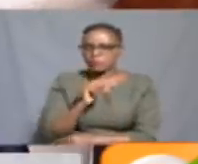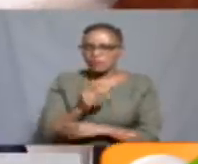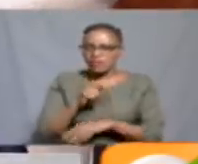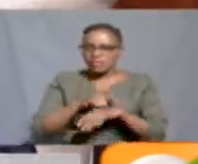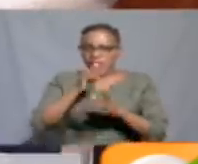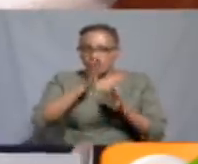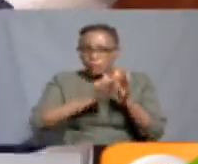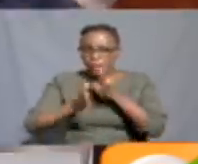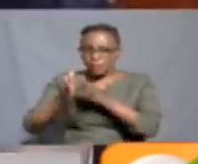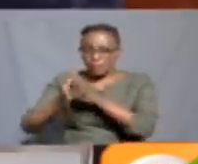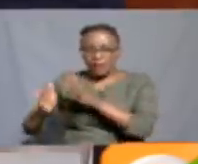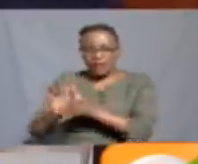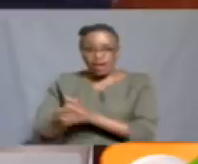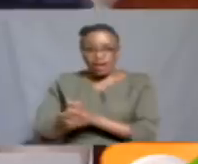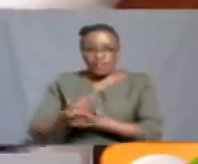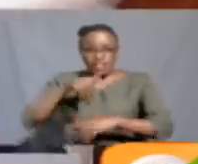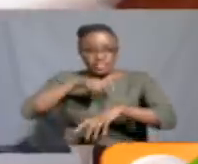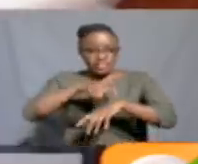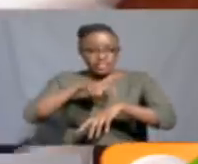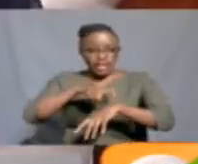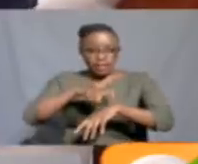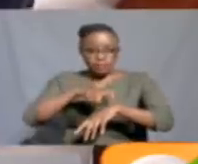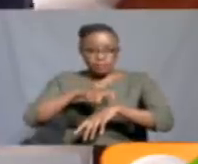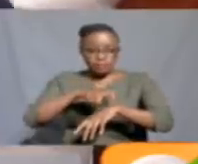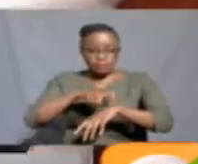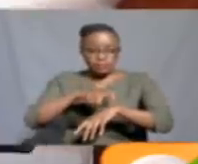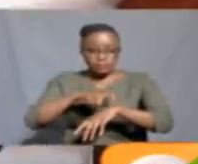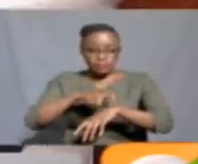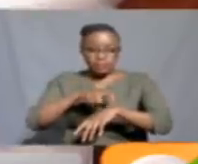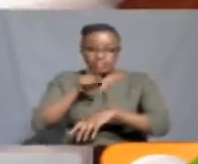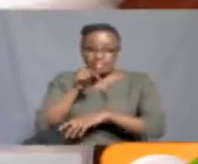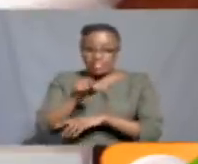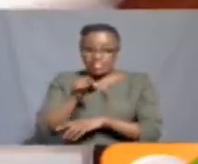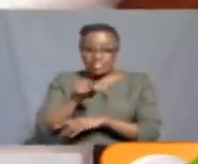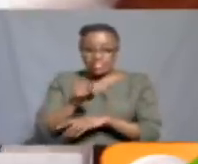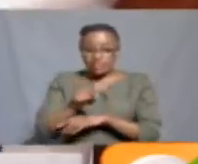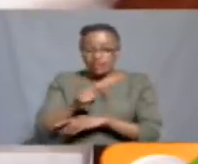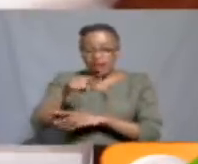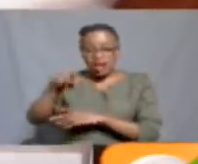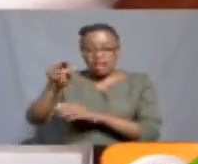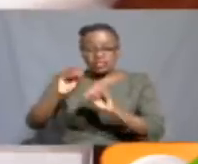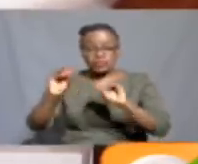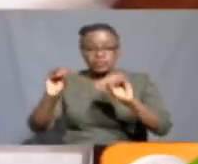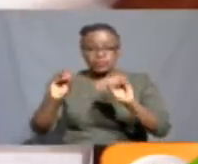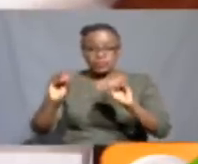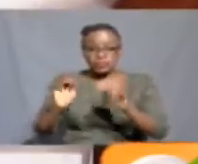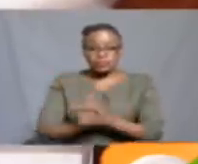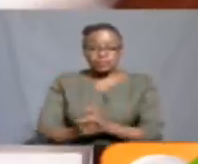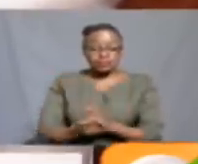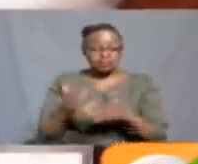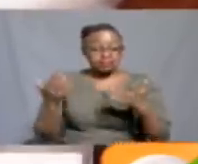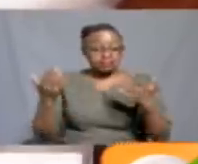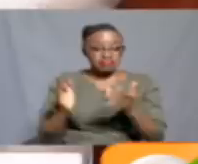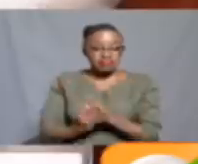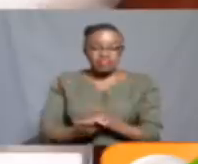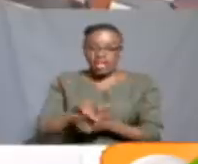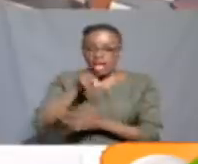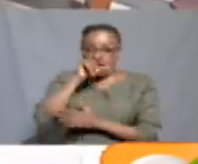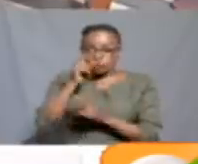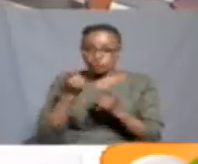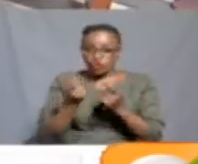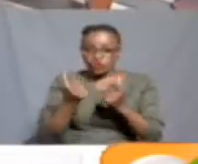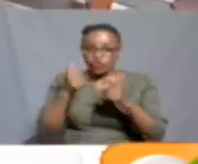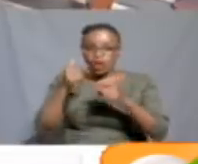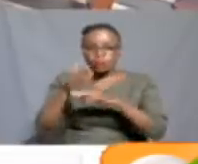to do it? Have we recognized this is not right? Yeah. That's it. Couple of tweets over here, Manu, before